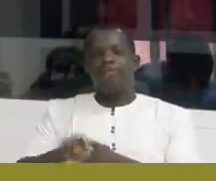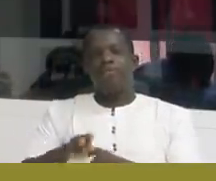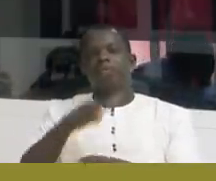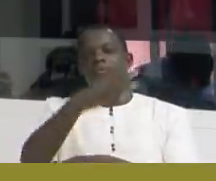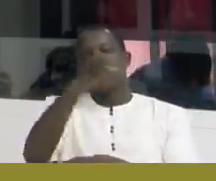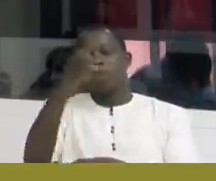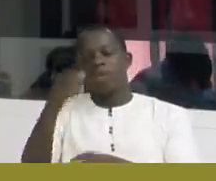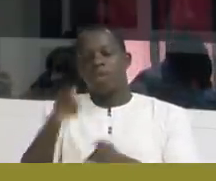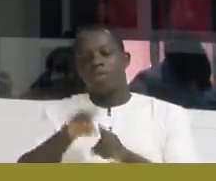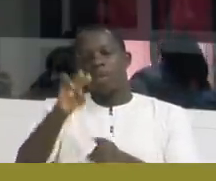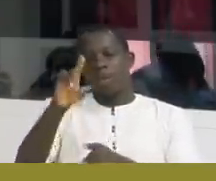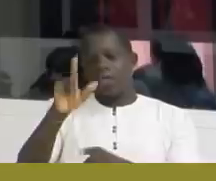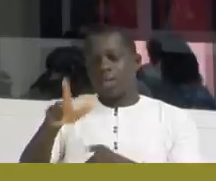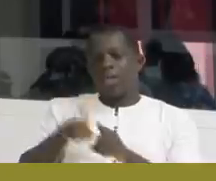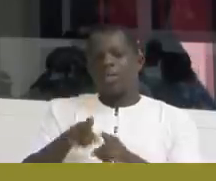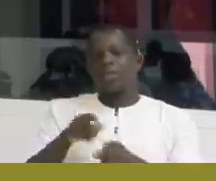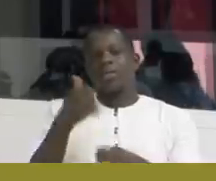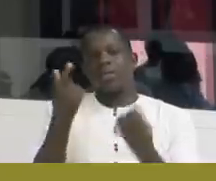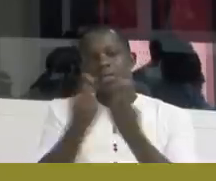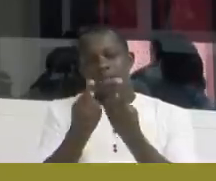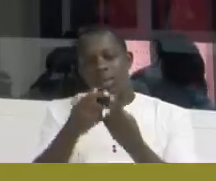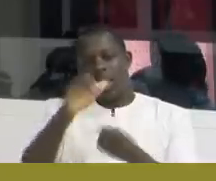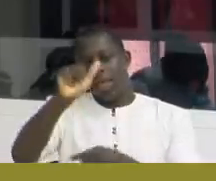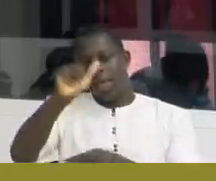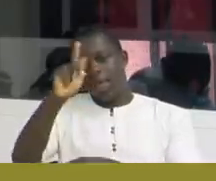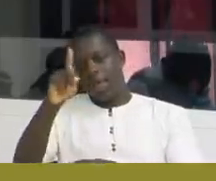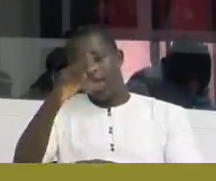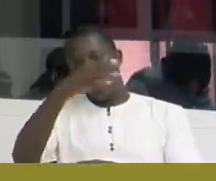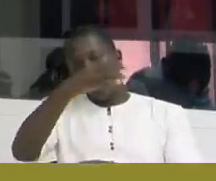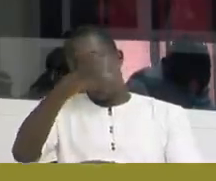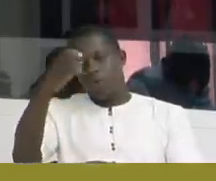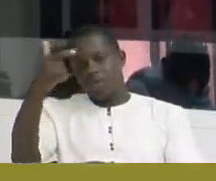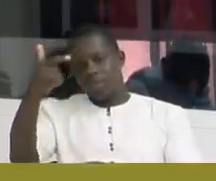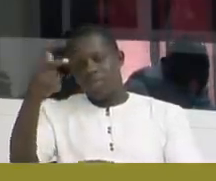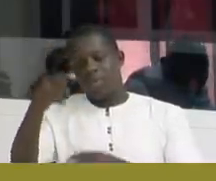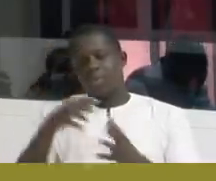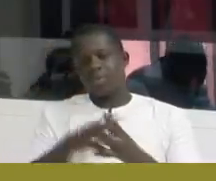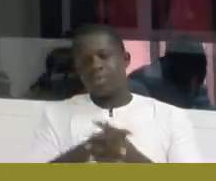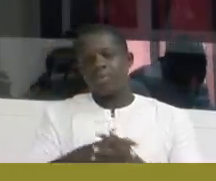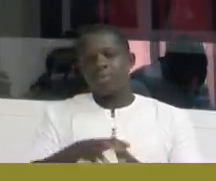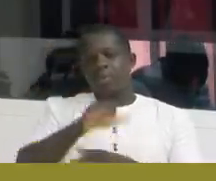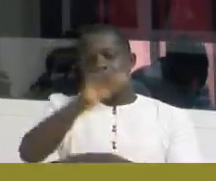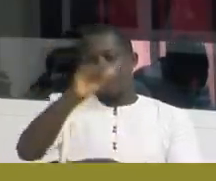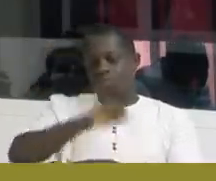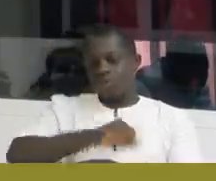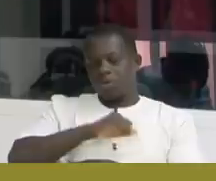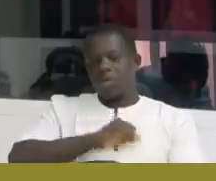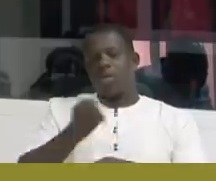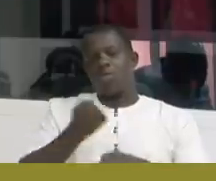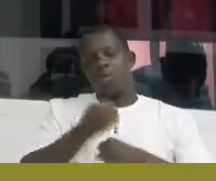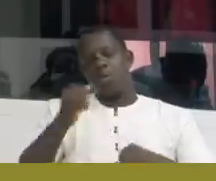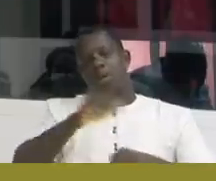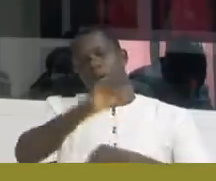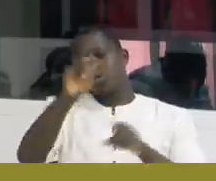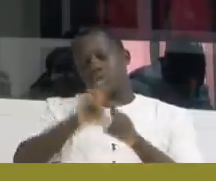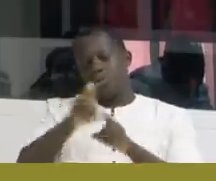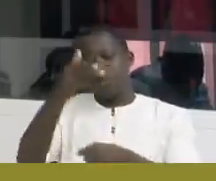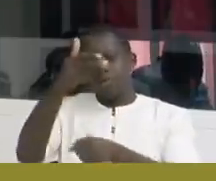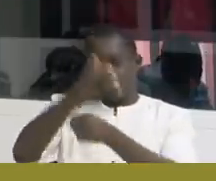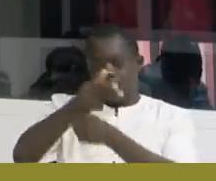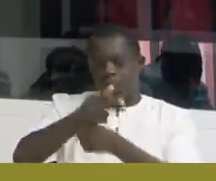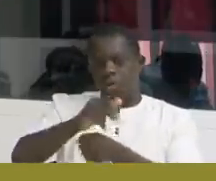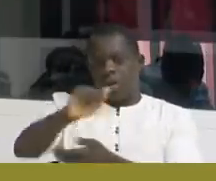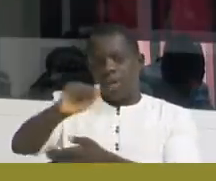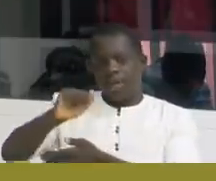grenade launchers. They kept their AK-47s. They kept their personal rifles and their pistols.